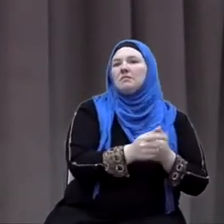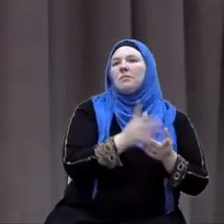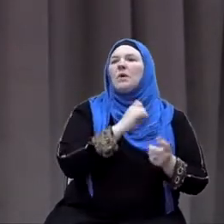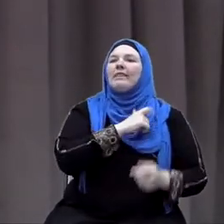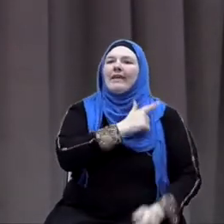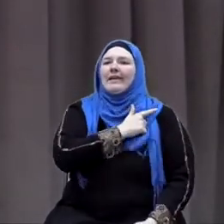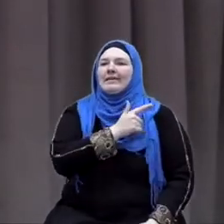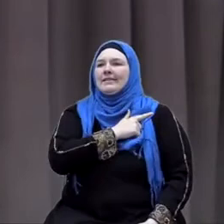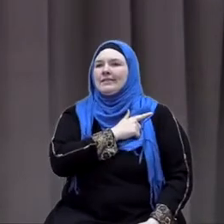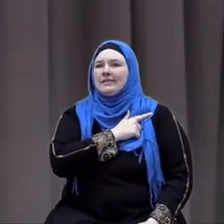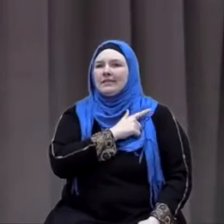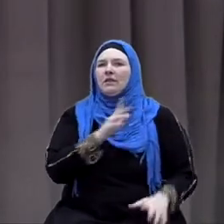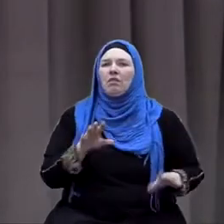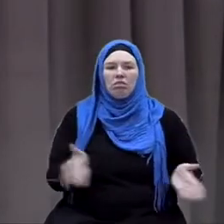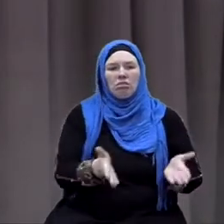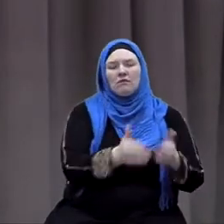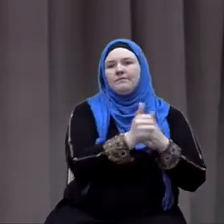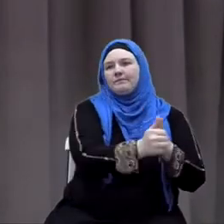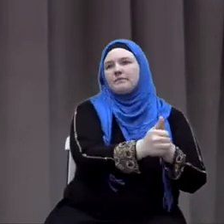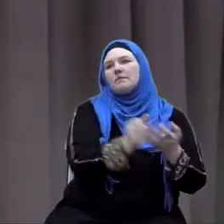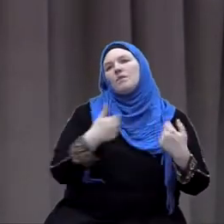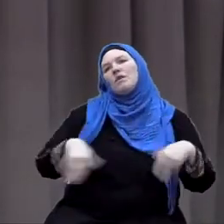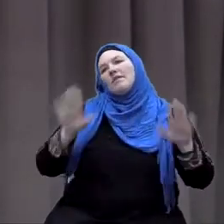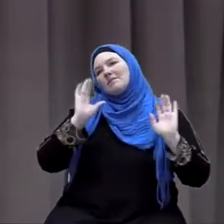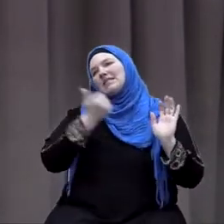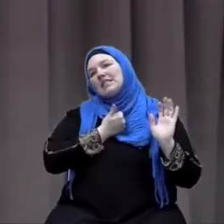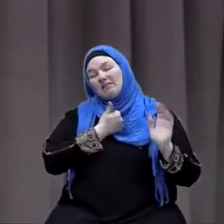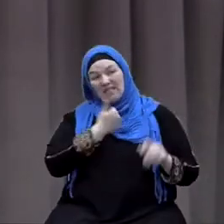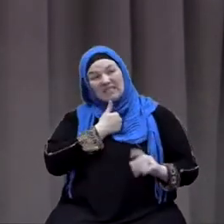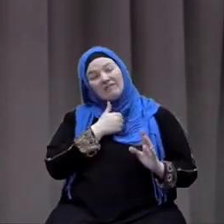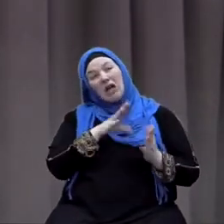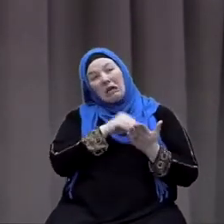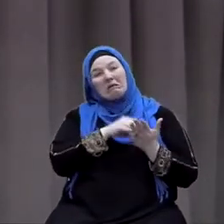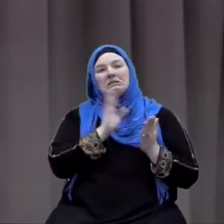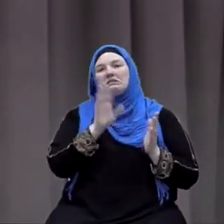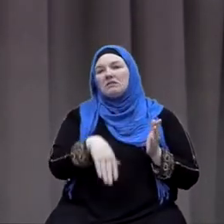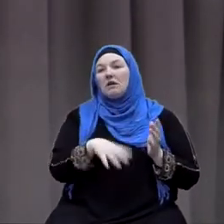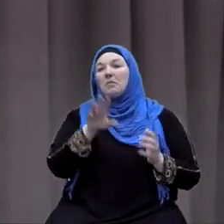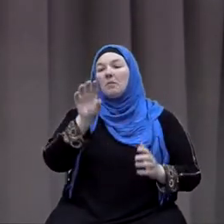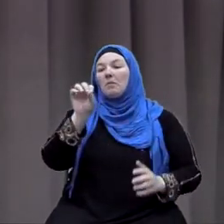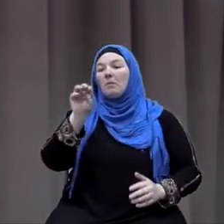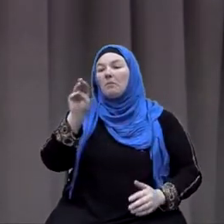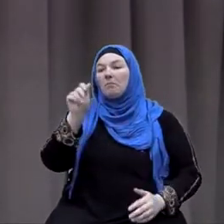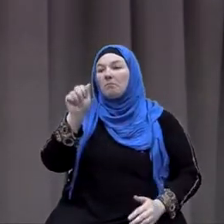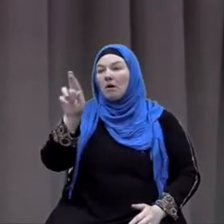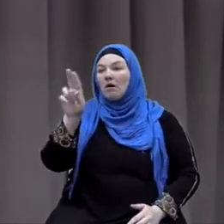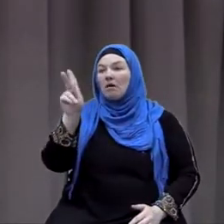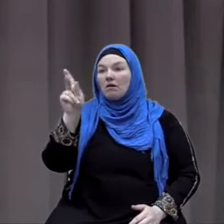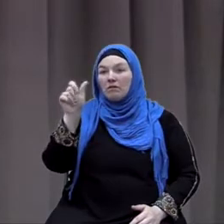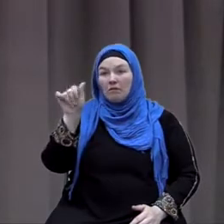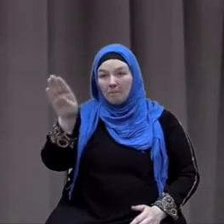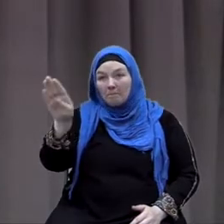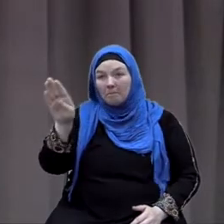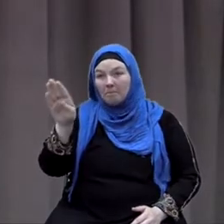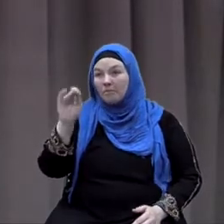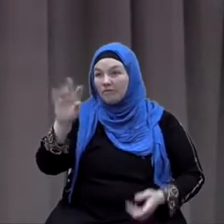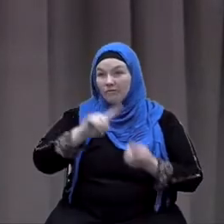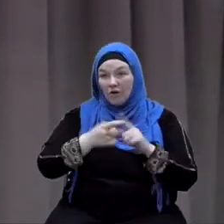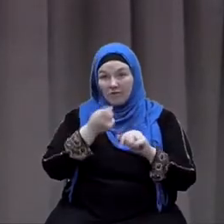lazy. Or we give up on ourselves. But Umar ibn al-Khattab used to say,